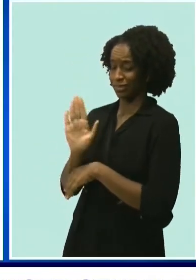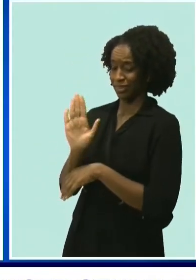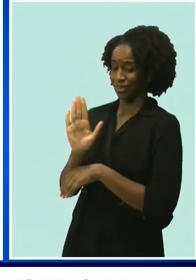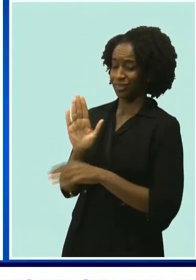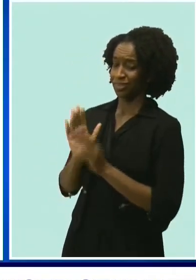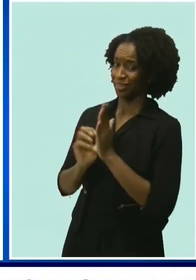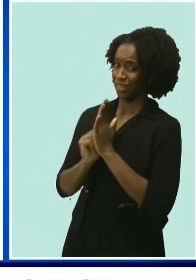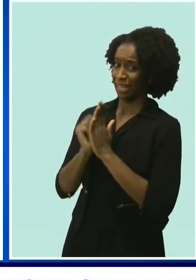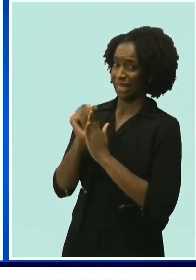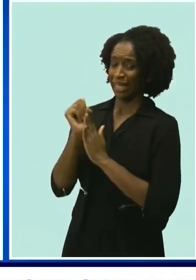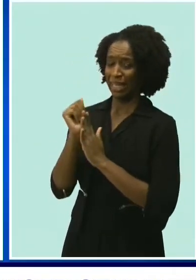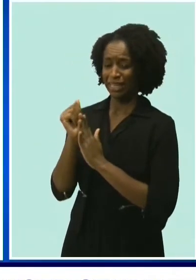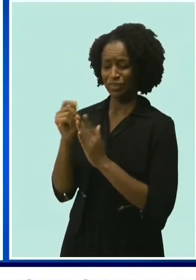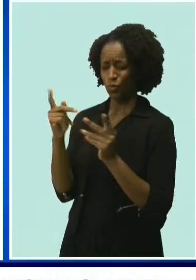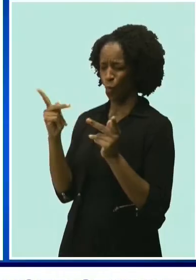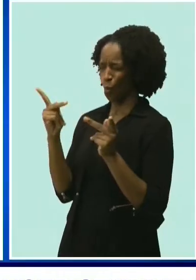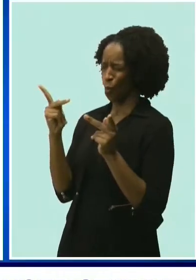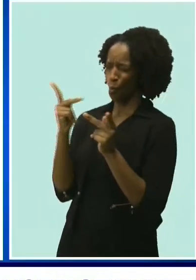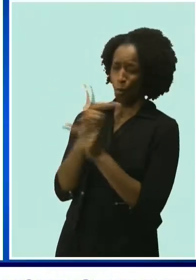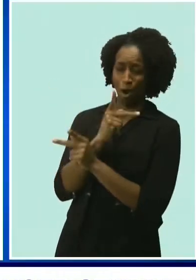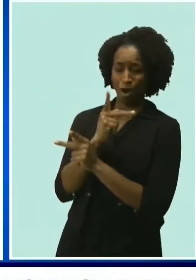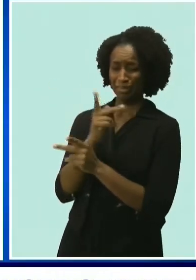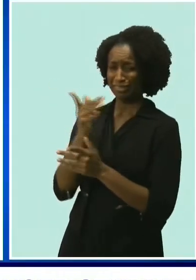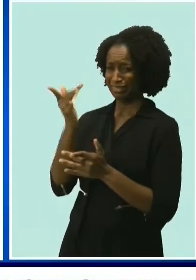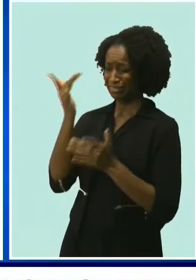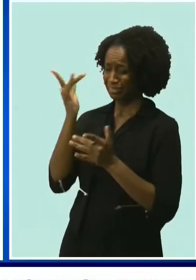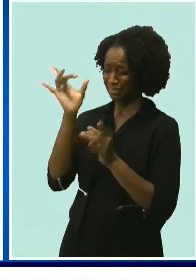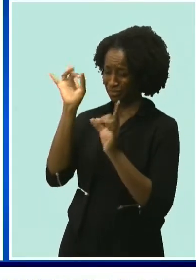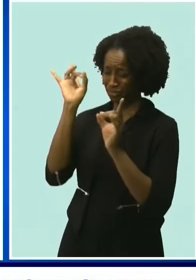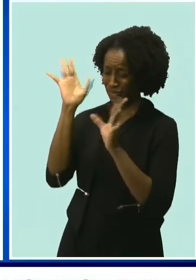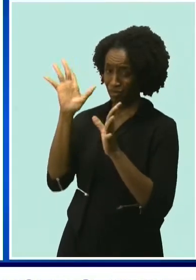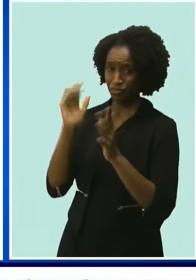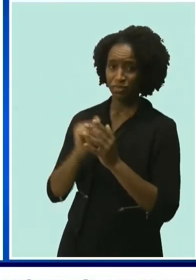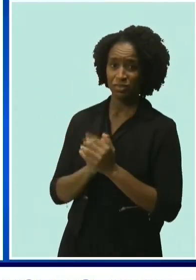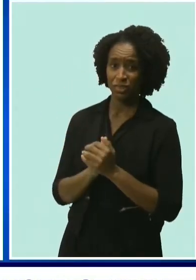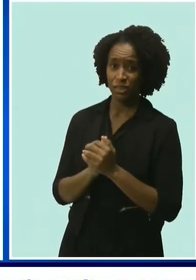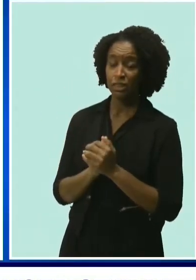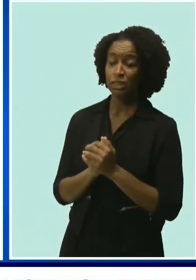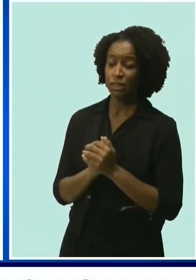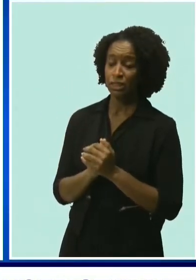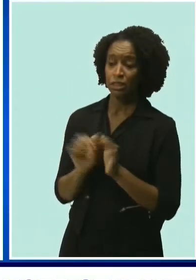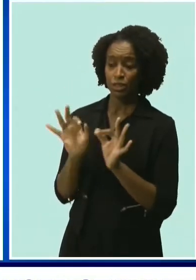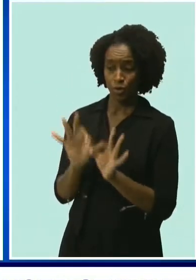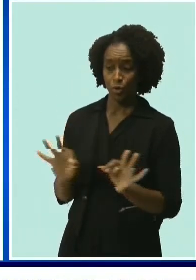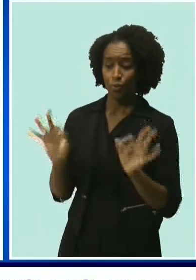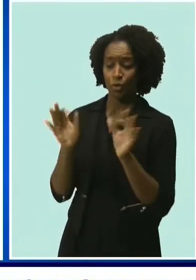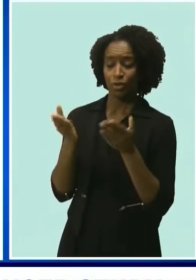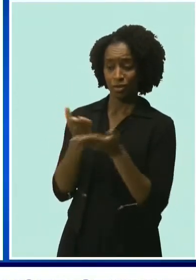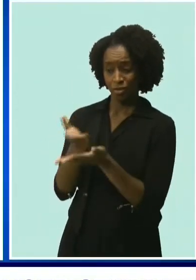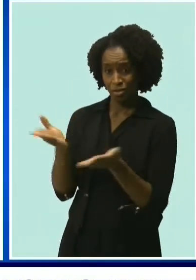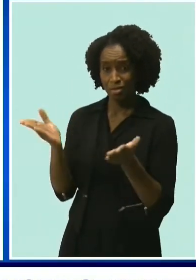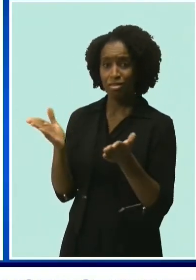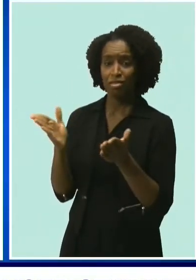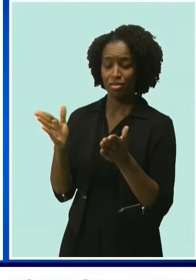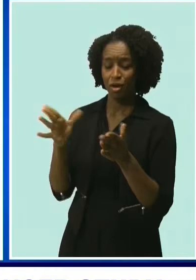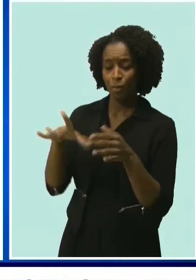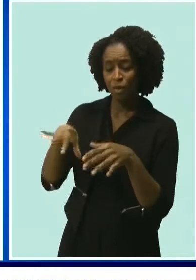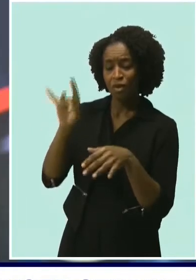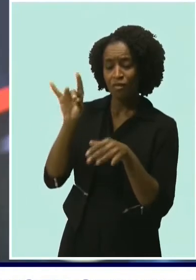groups. So it's even more vital in these men to try and find it